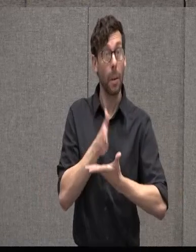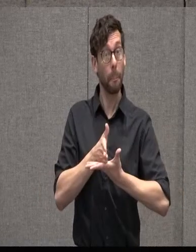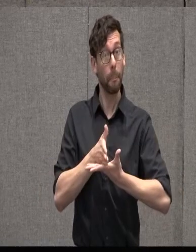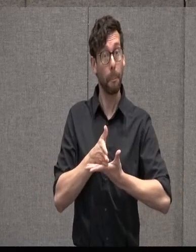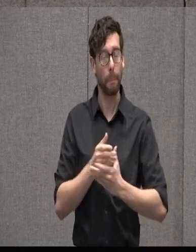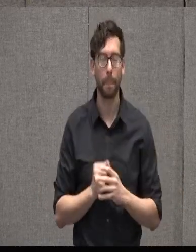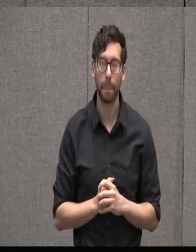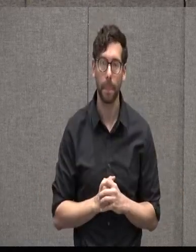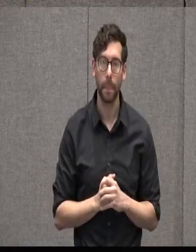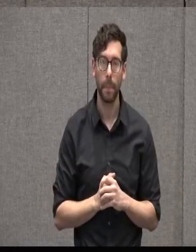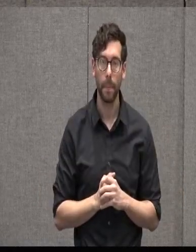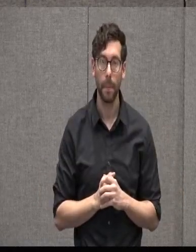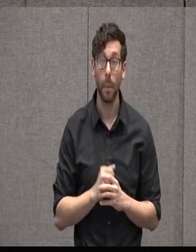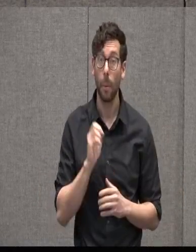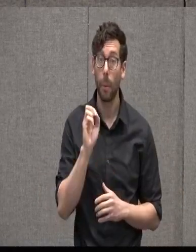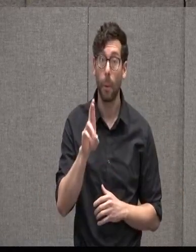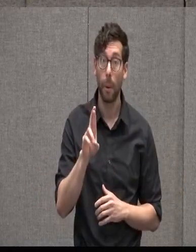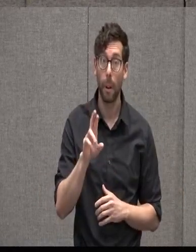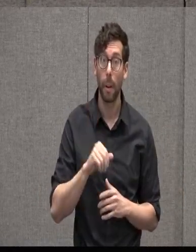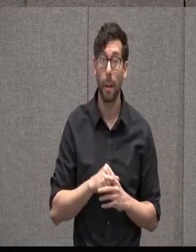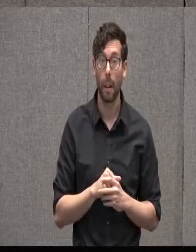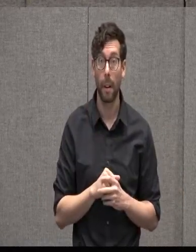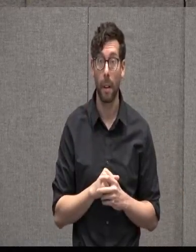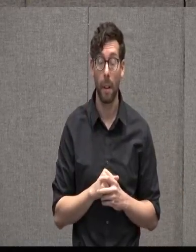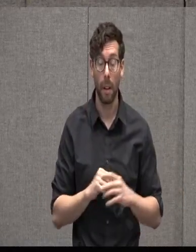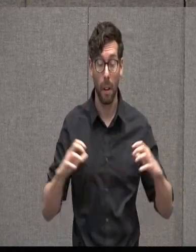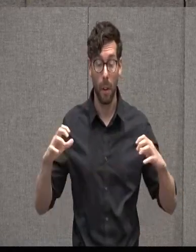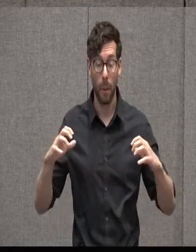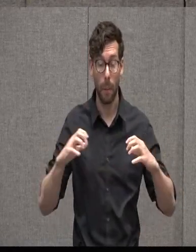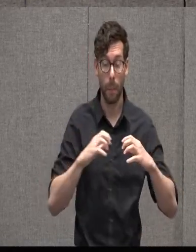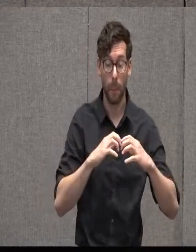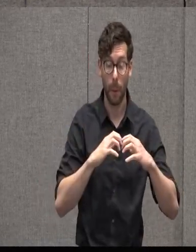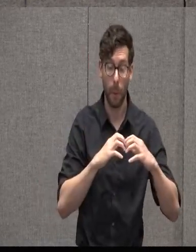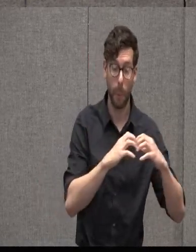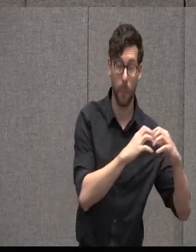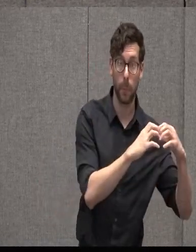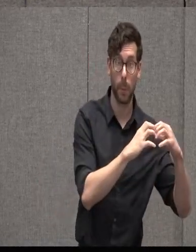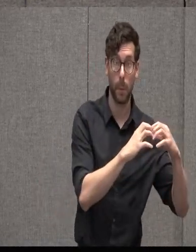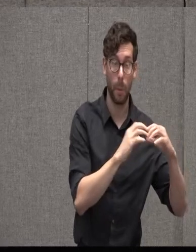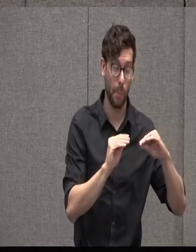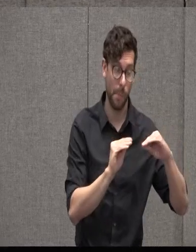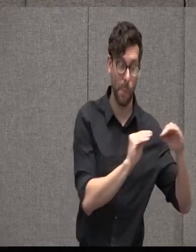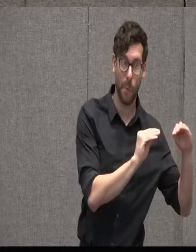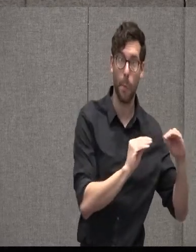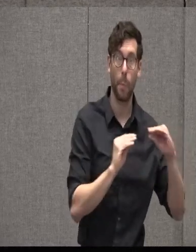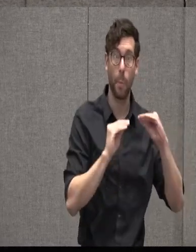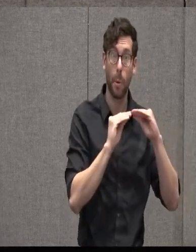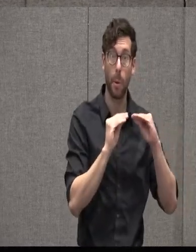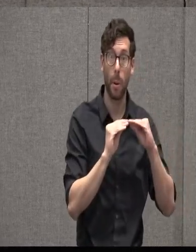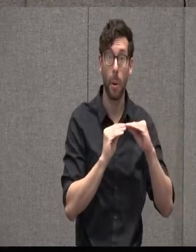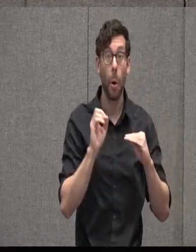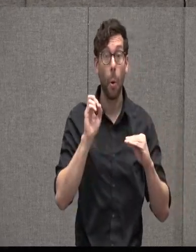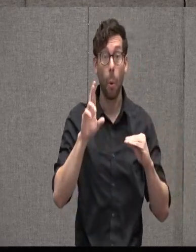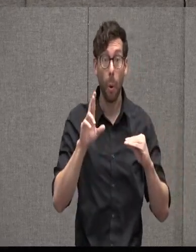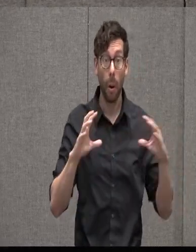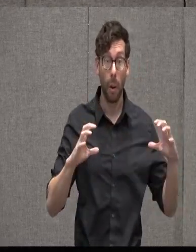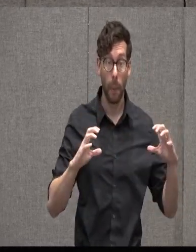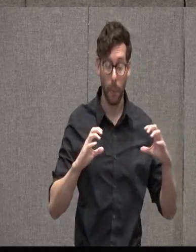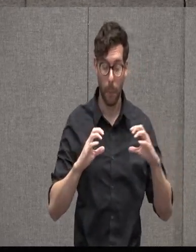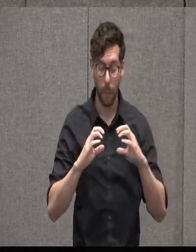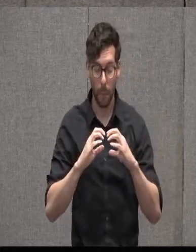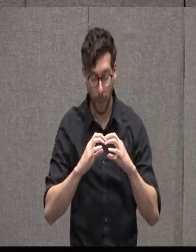possibilities? They could come together and completely stop. They could come together and this